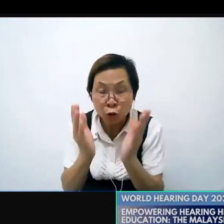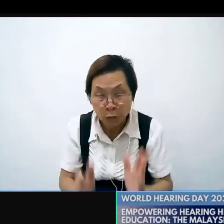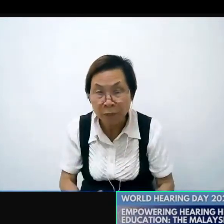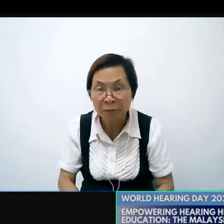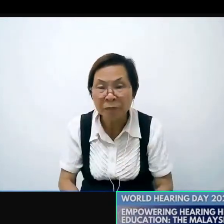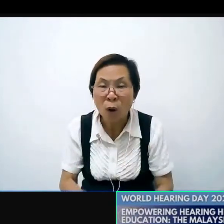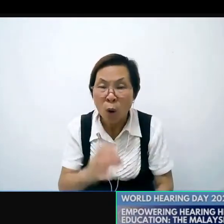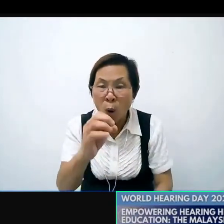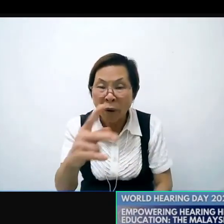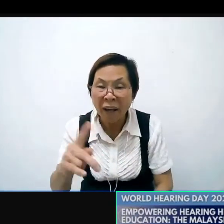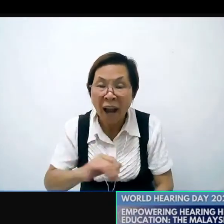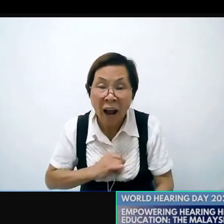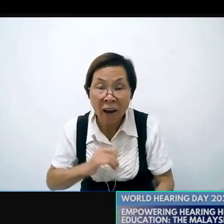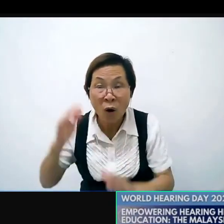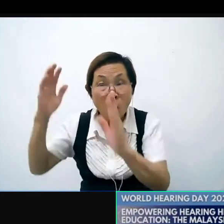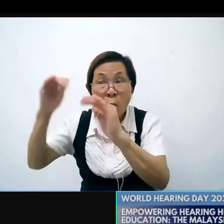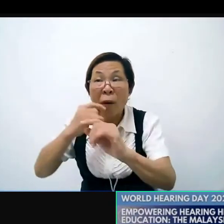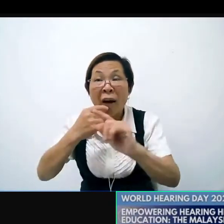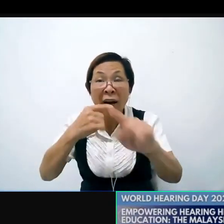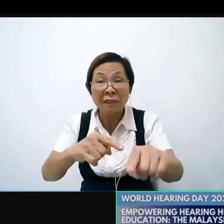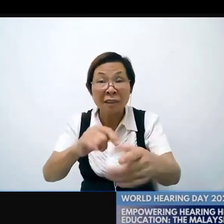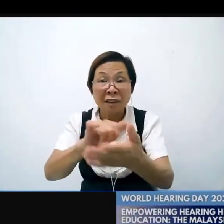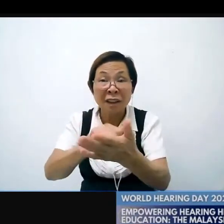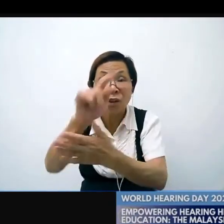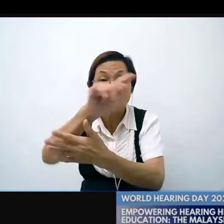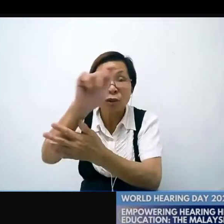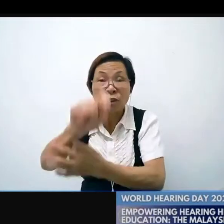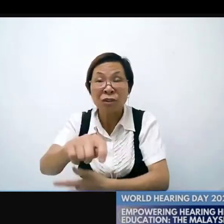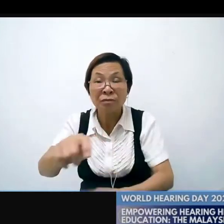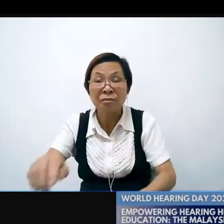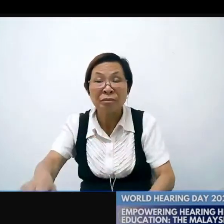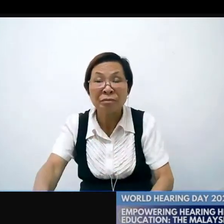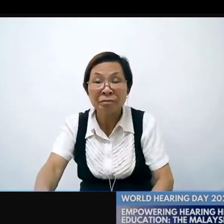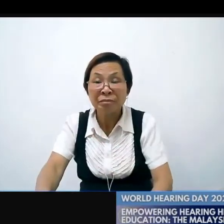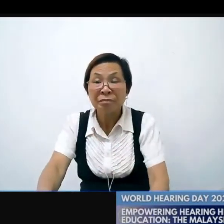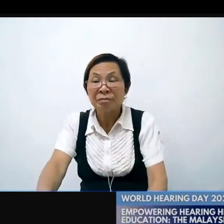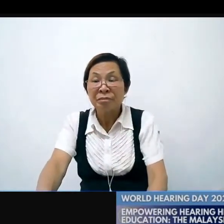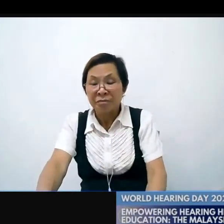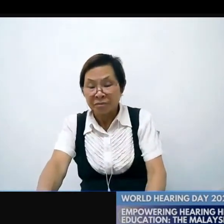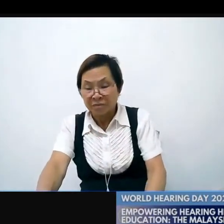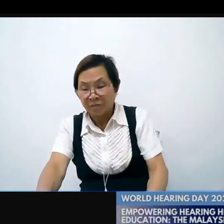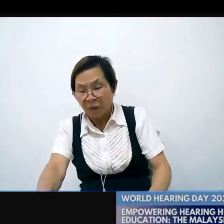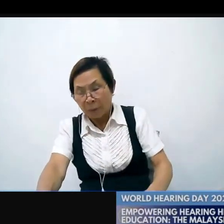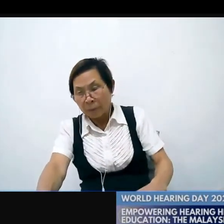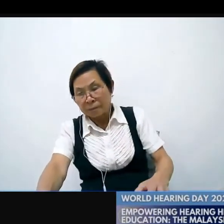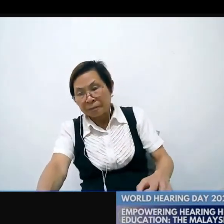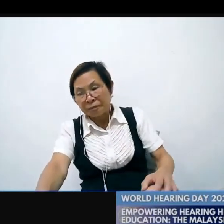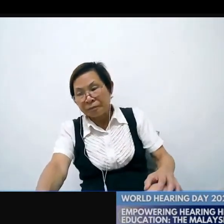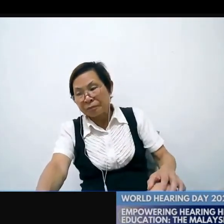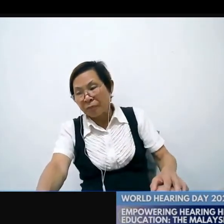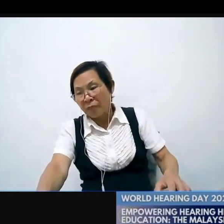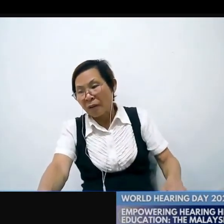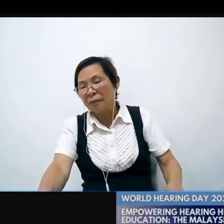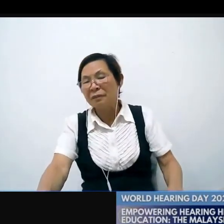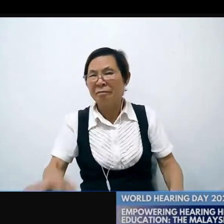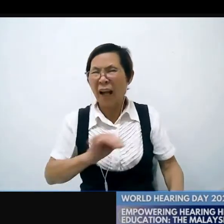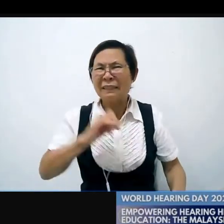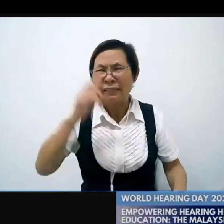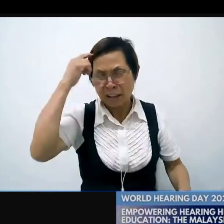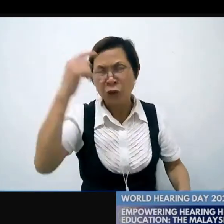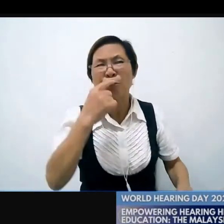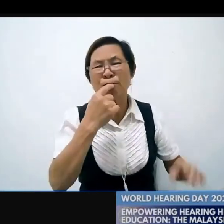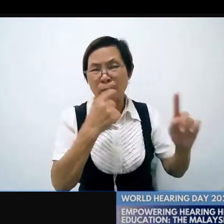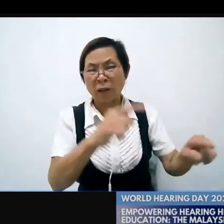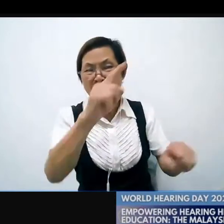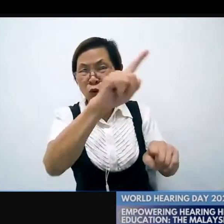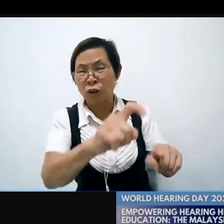Okay, I hope I answered the questions. Yeah, thank you, Madam. But my questions, I think you answered the question, but you had